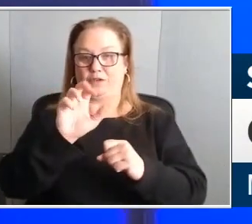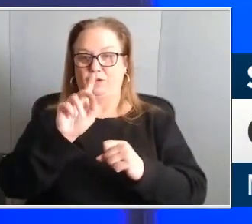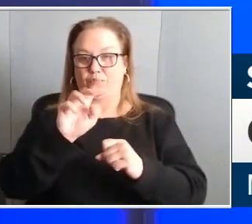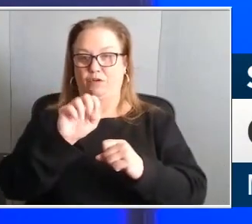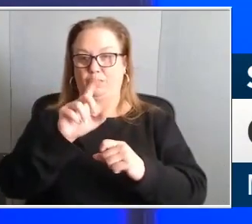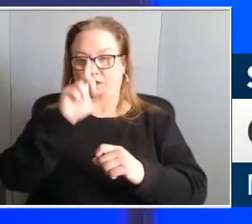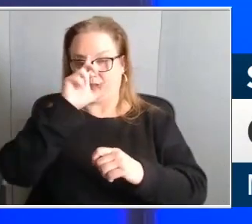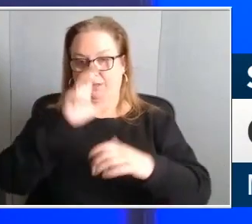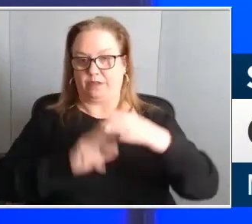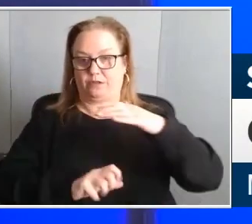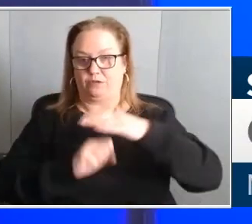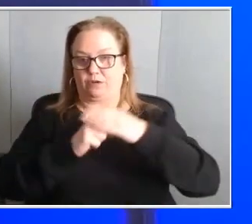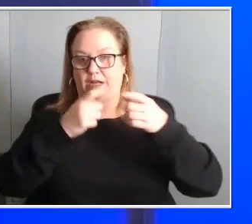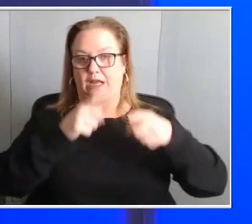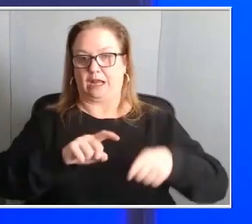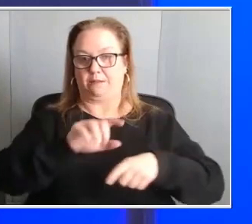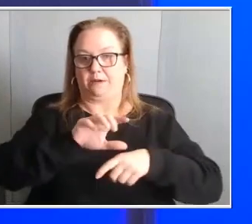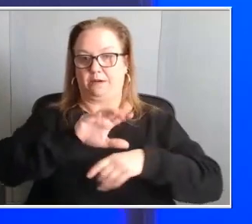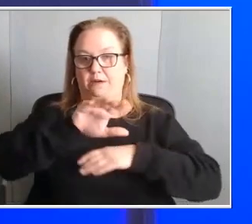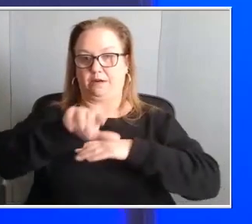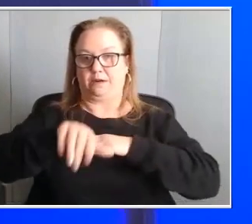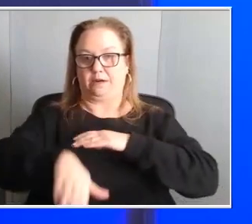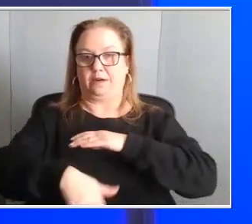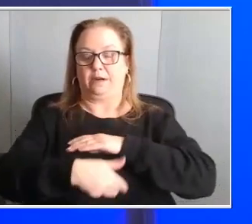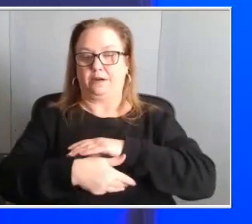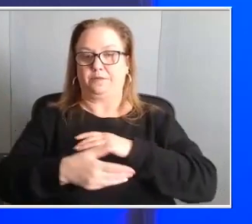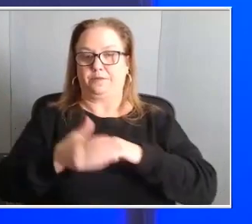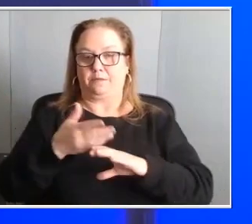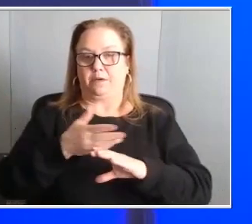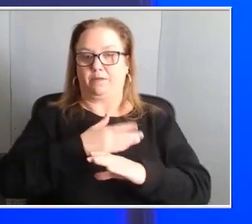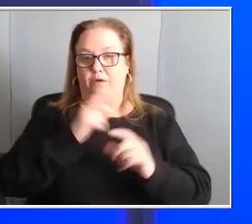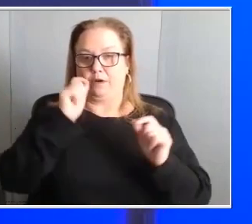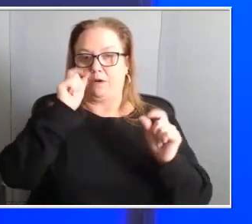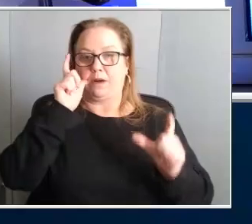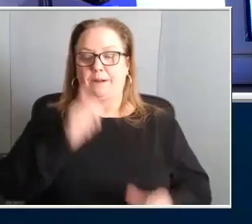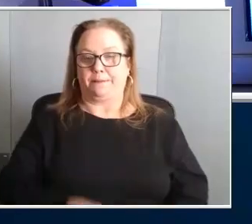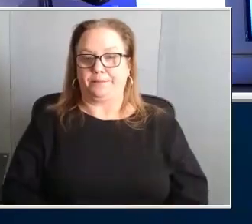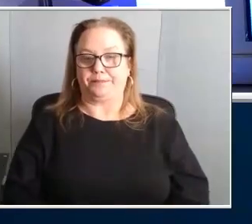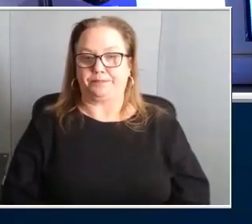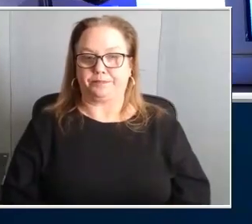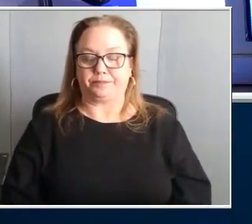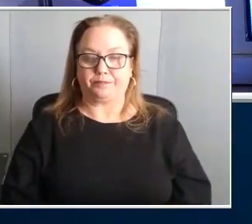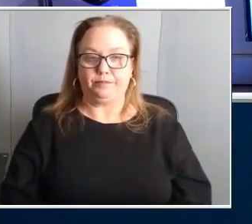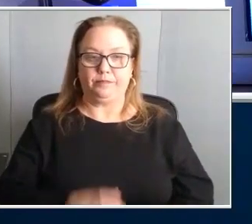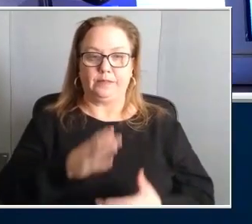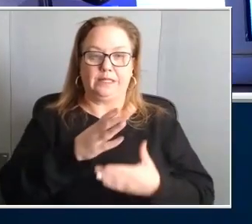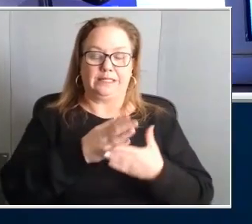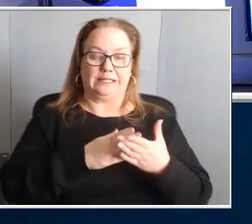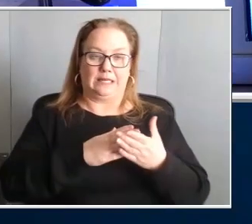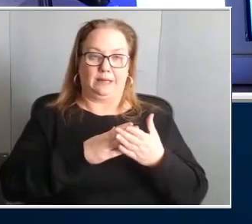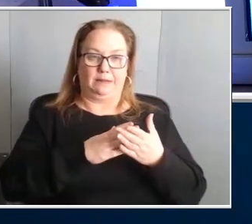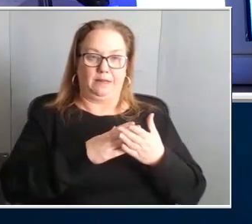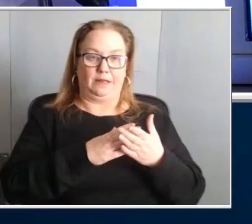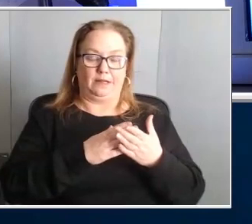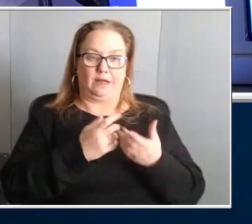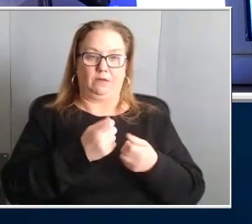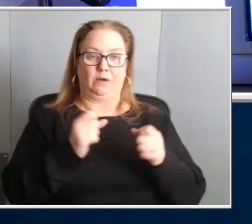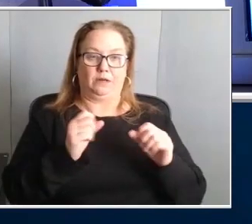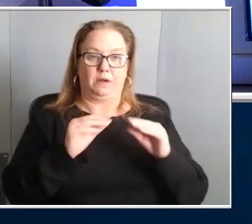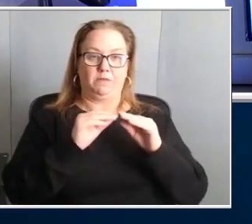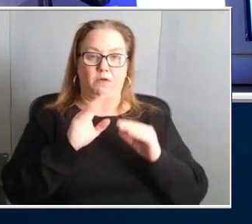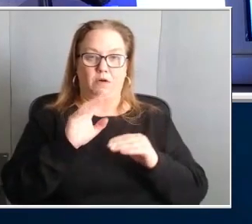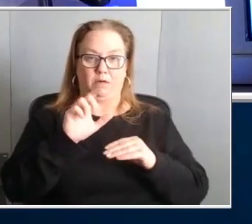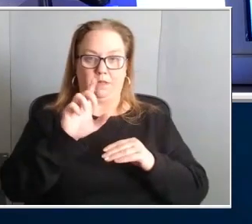probably happened in probably the hours preceding when he woke up. So some of his tissue clearly got rescued by getting more blood back in